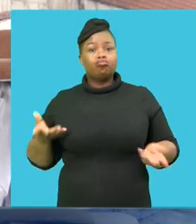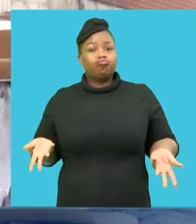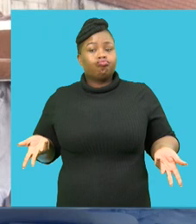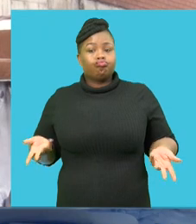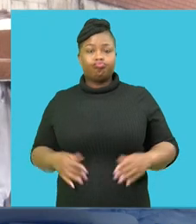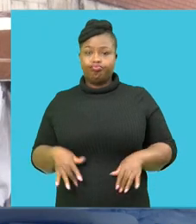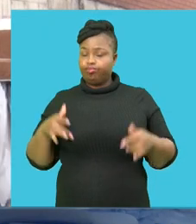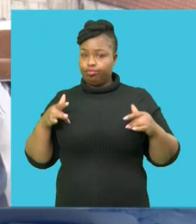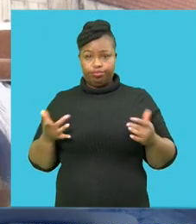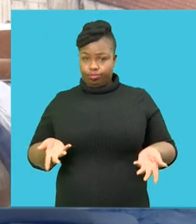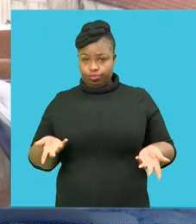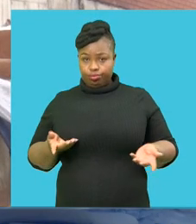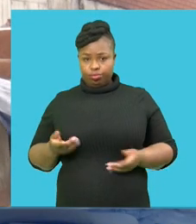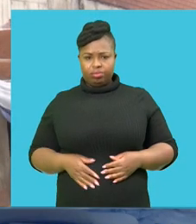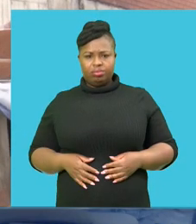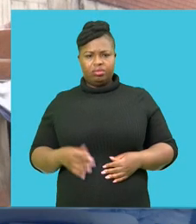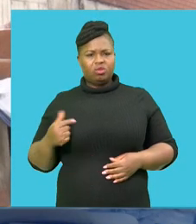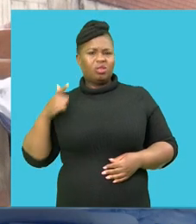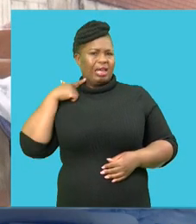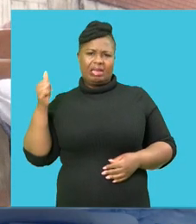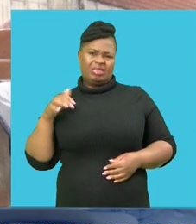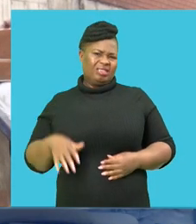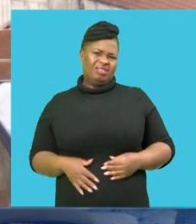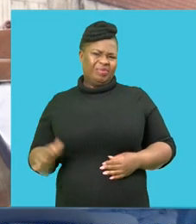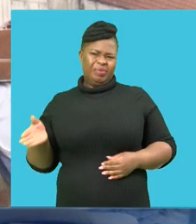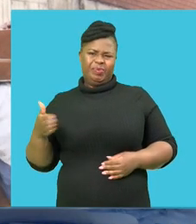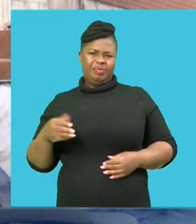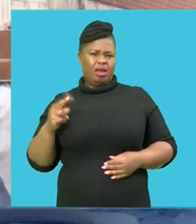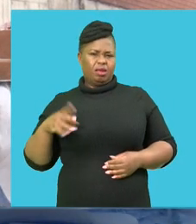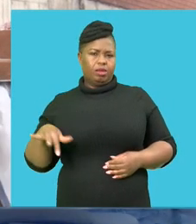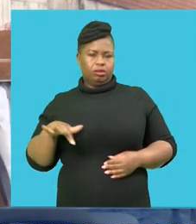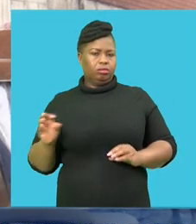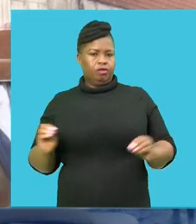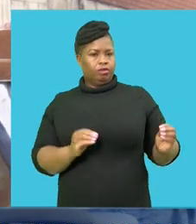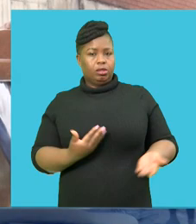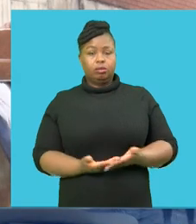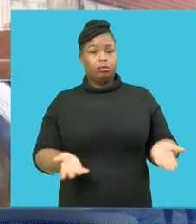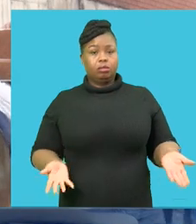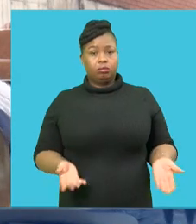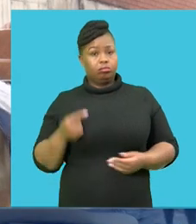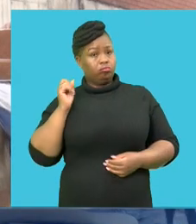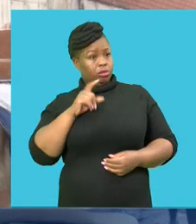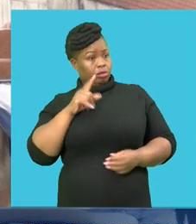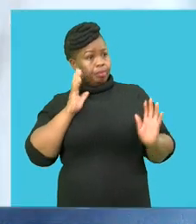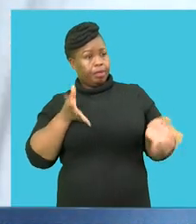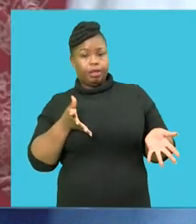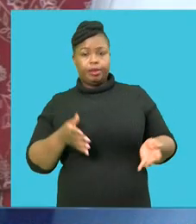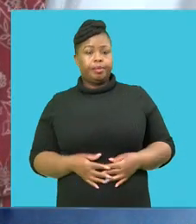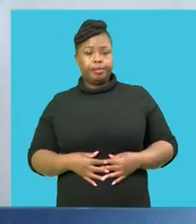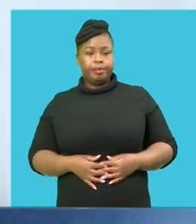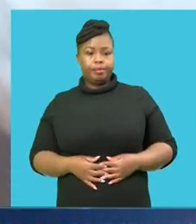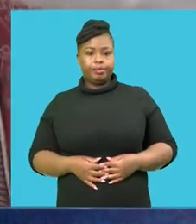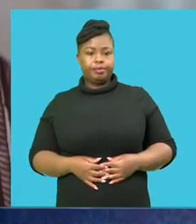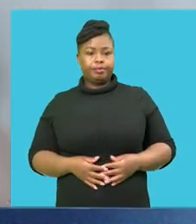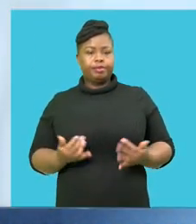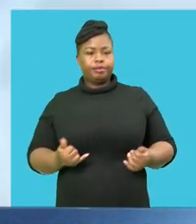alternative place like he was talking. Alexander, there's no other place that they can take you to there. It's only this, the containers.